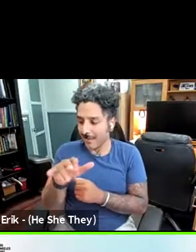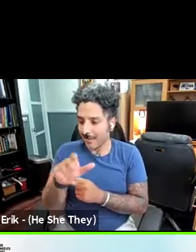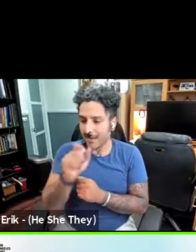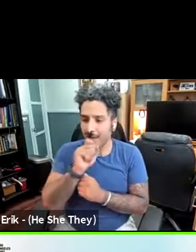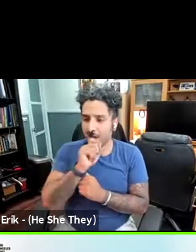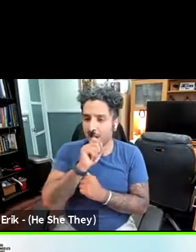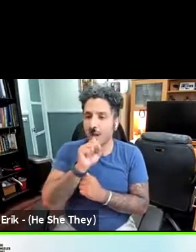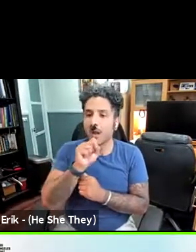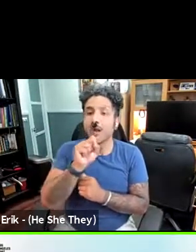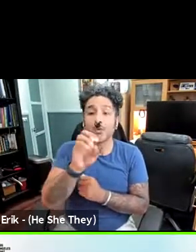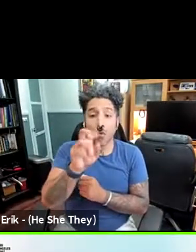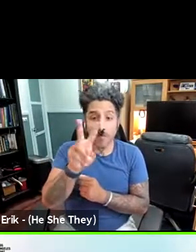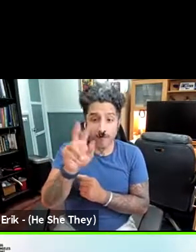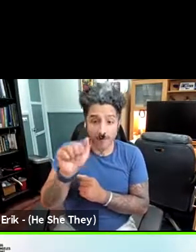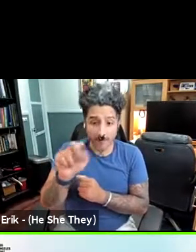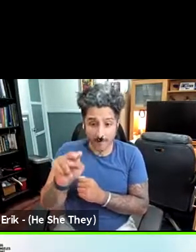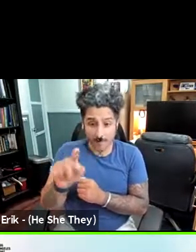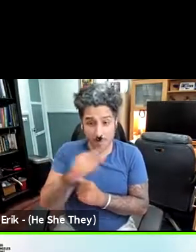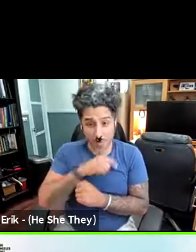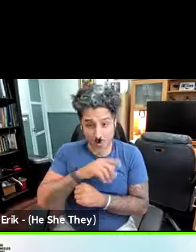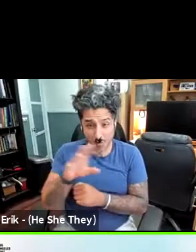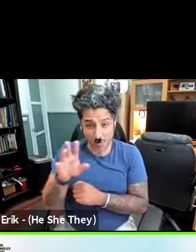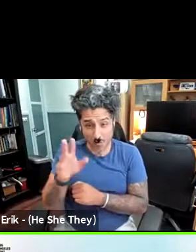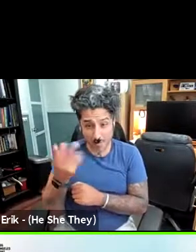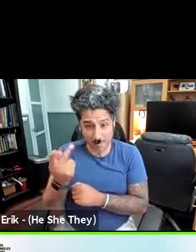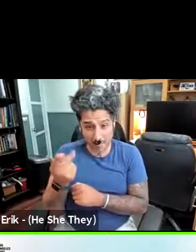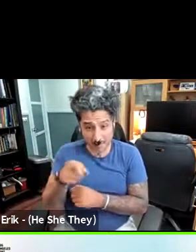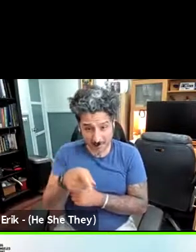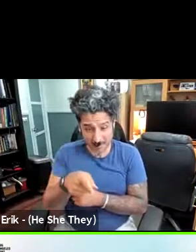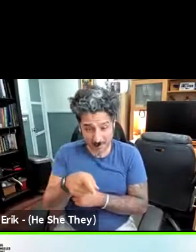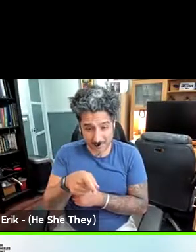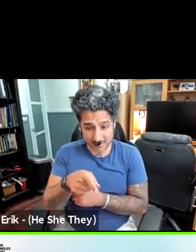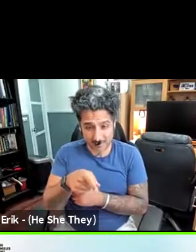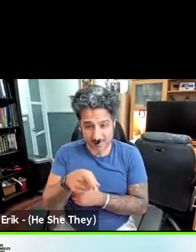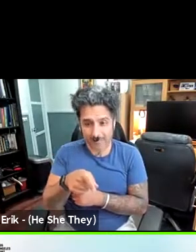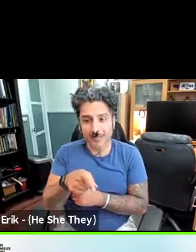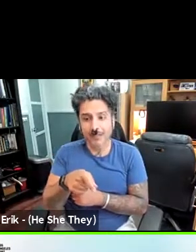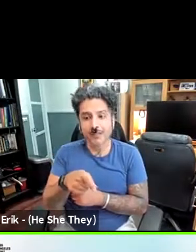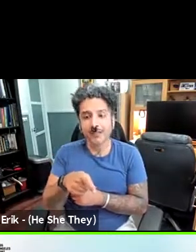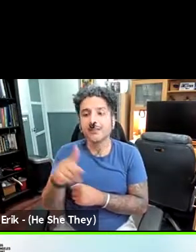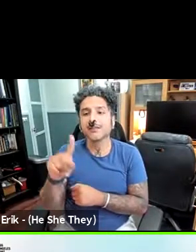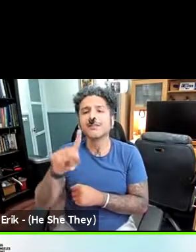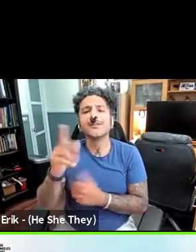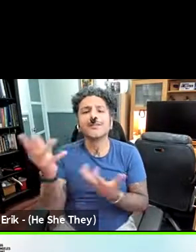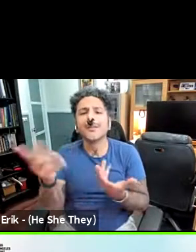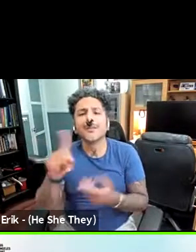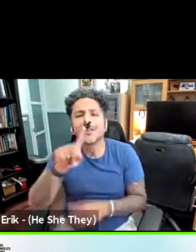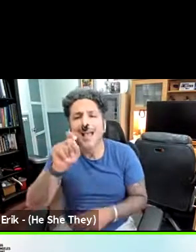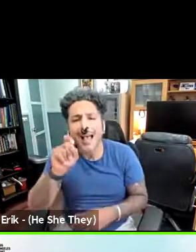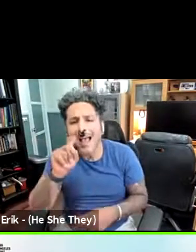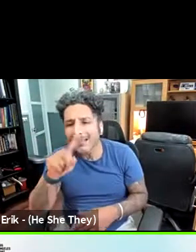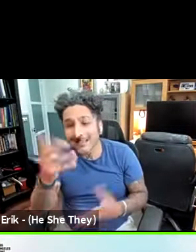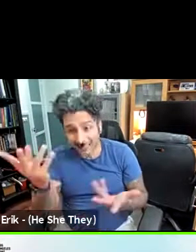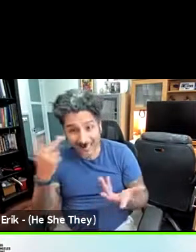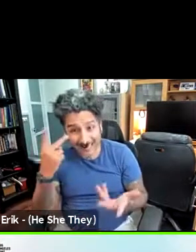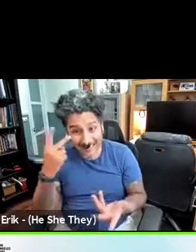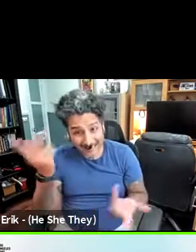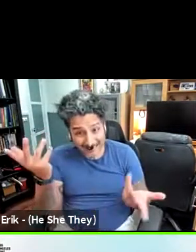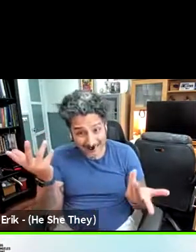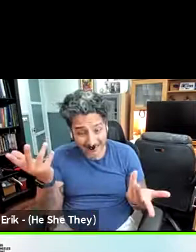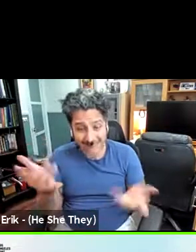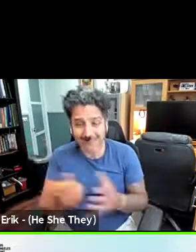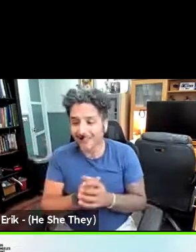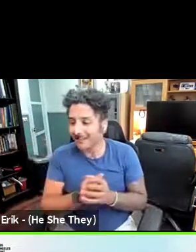so Vann, your puppy that's in the background, someone's asking to see it as well.